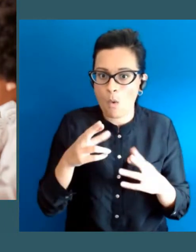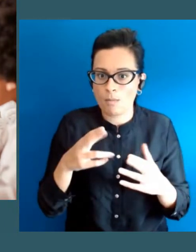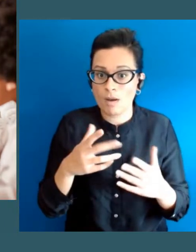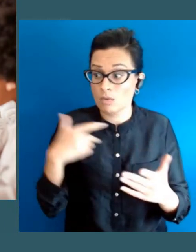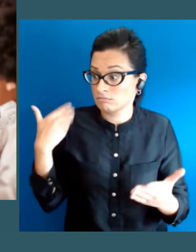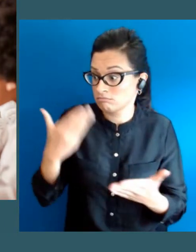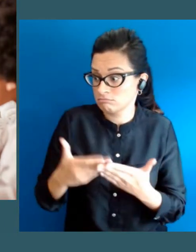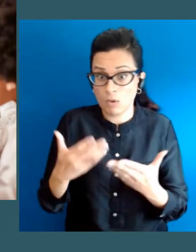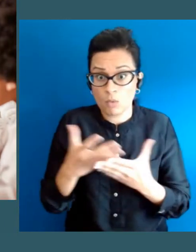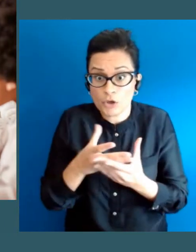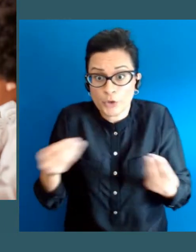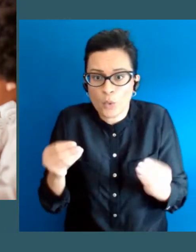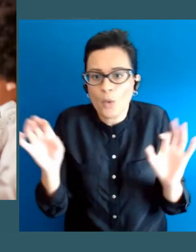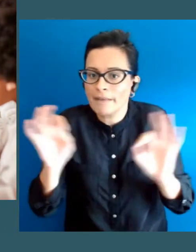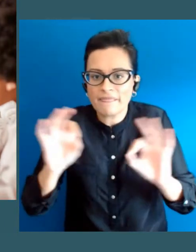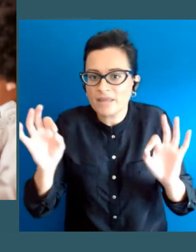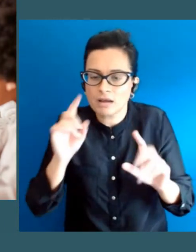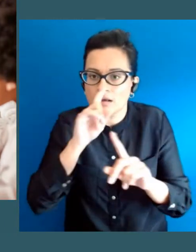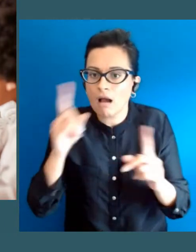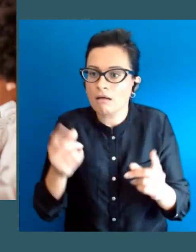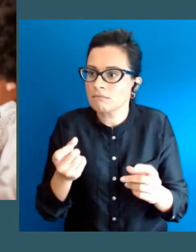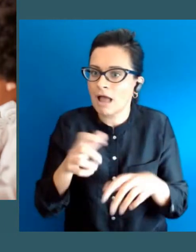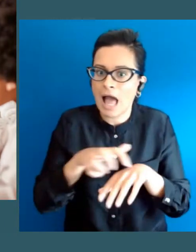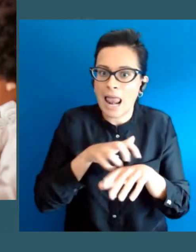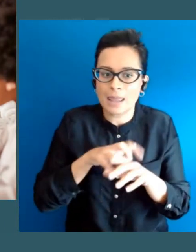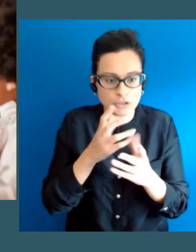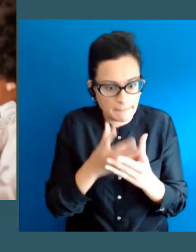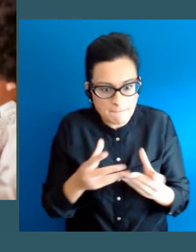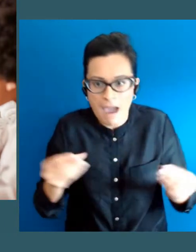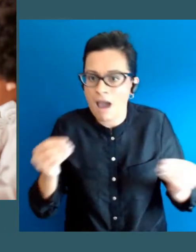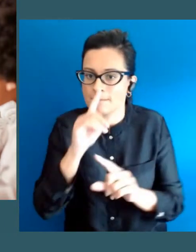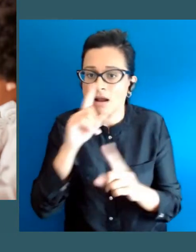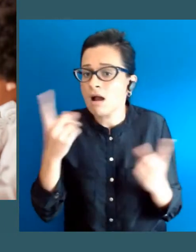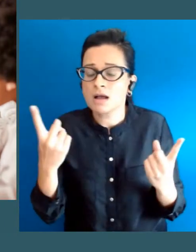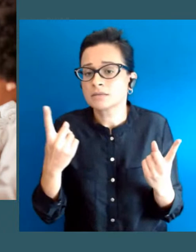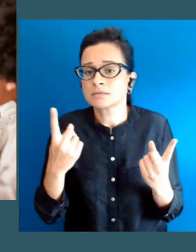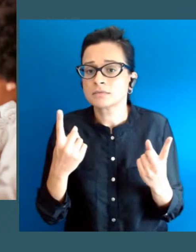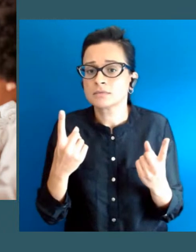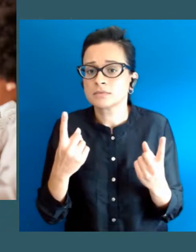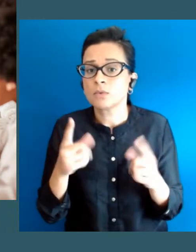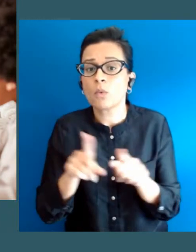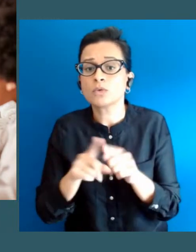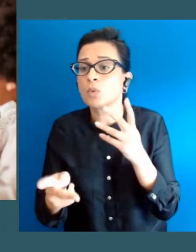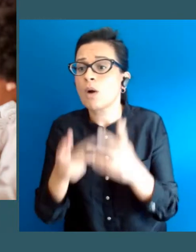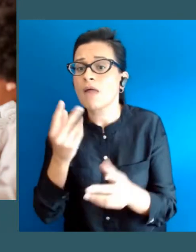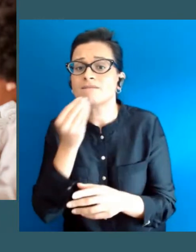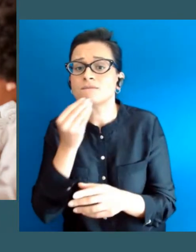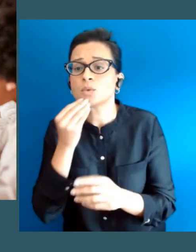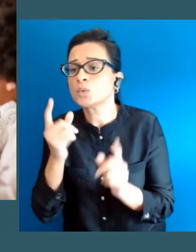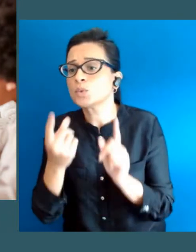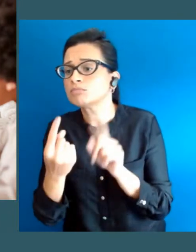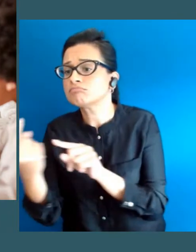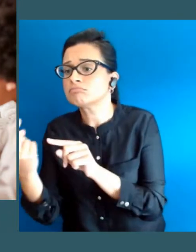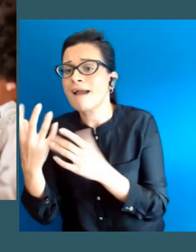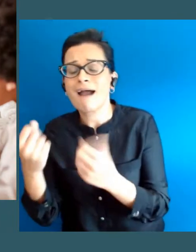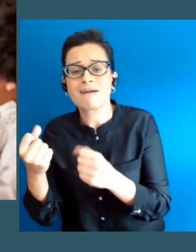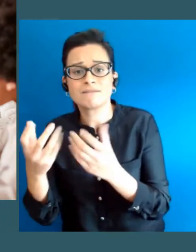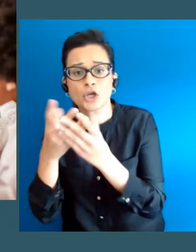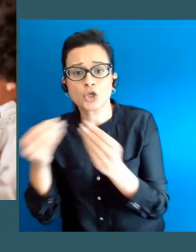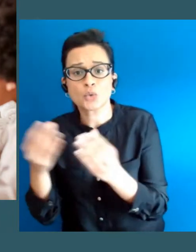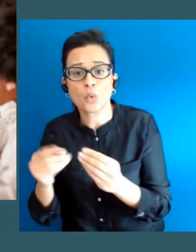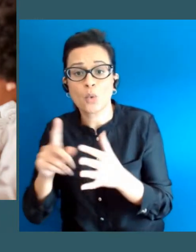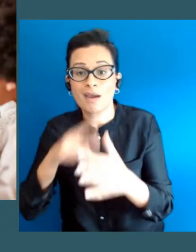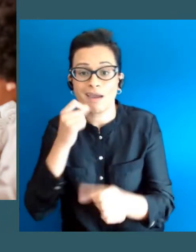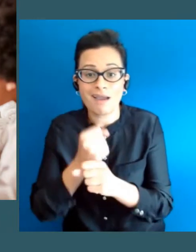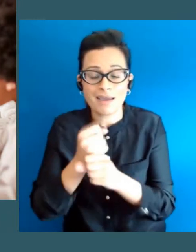allergy. And also for other food allergies, there are no cure. With egg and milk,